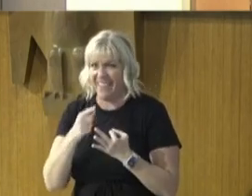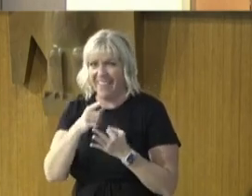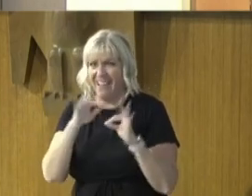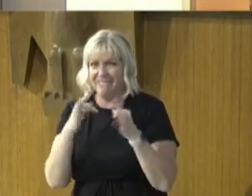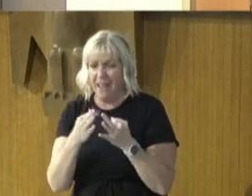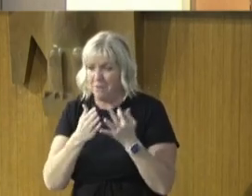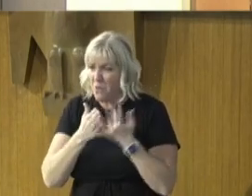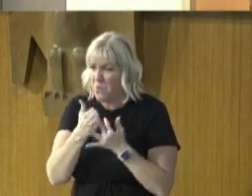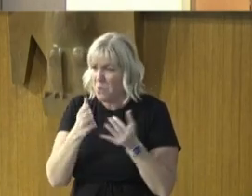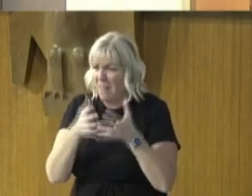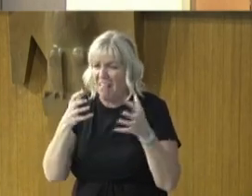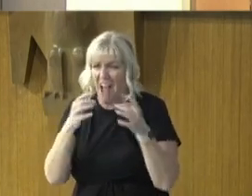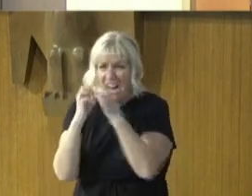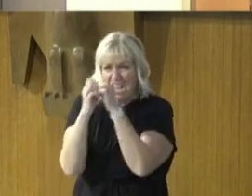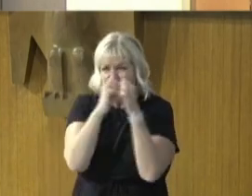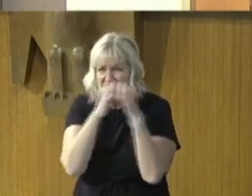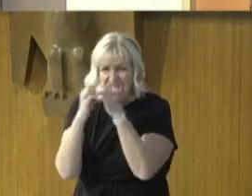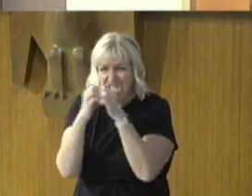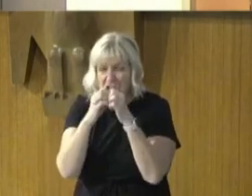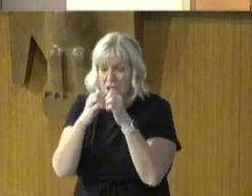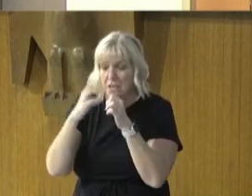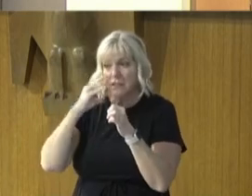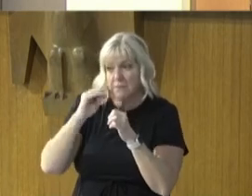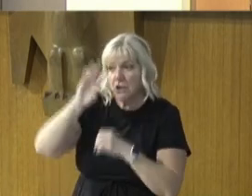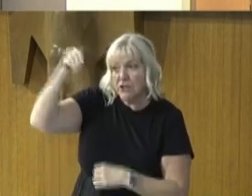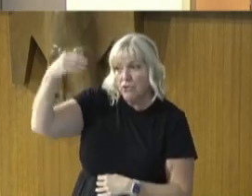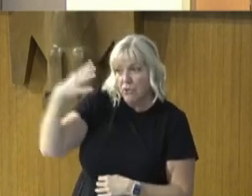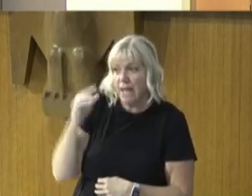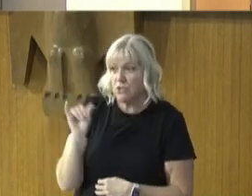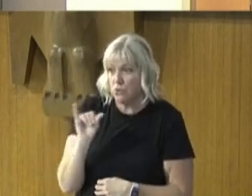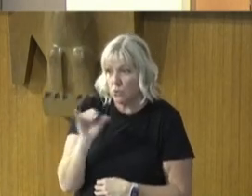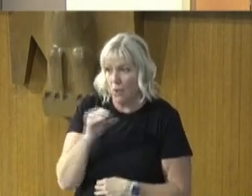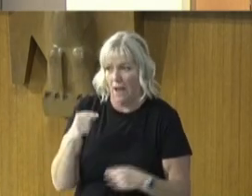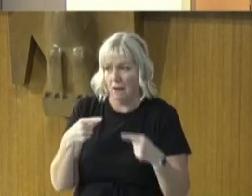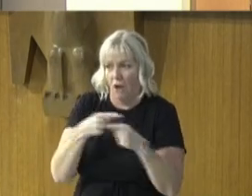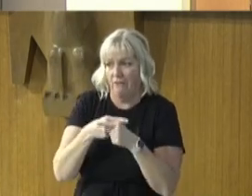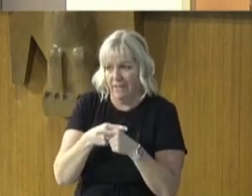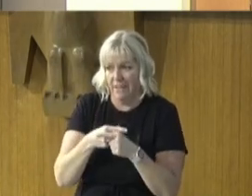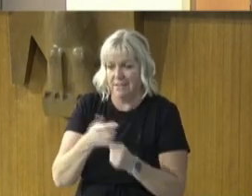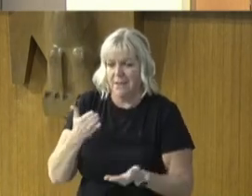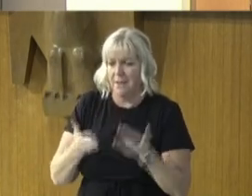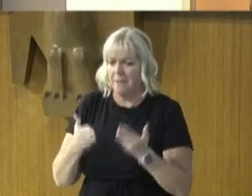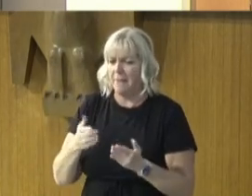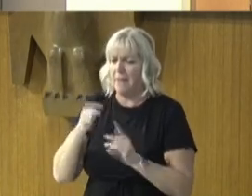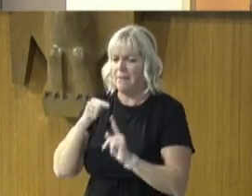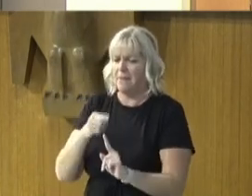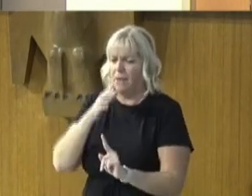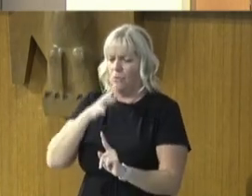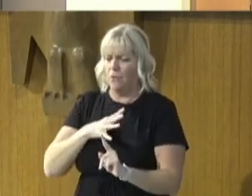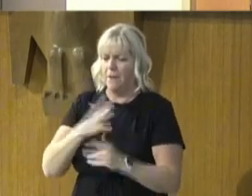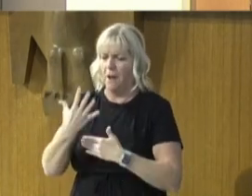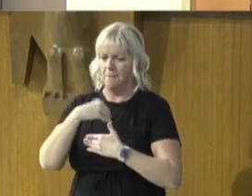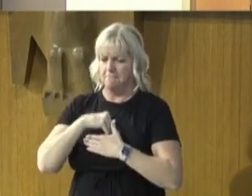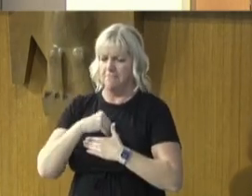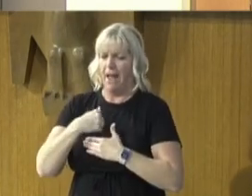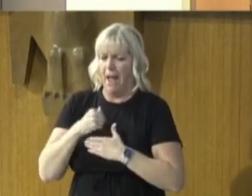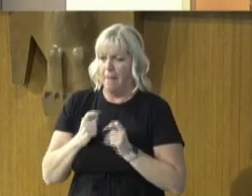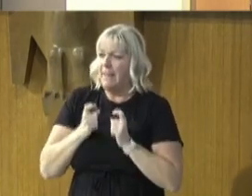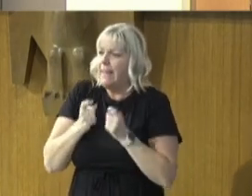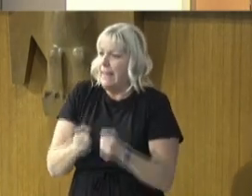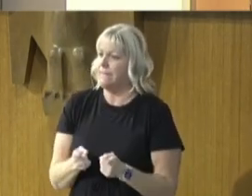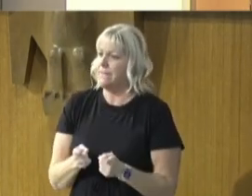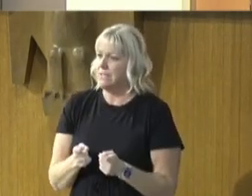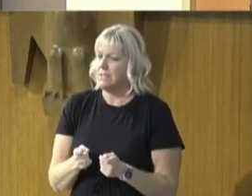grace and conflict. And I bet she internalized this sense of being a gift into her daily